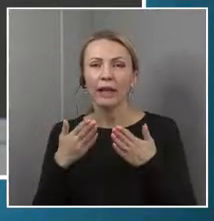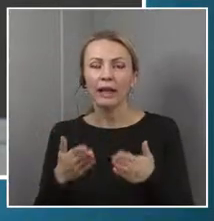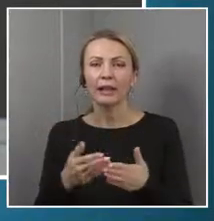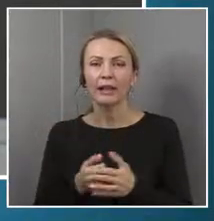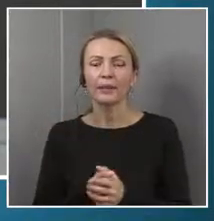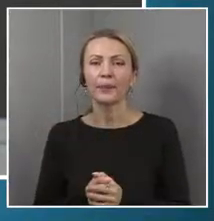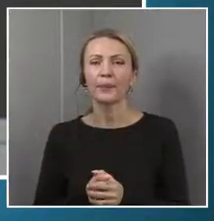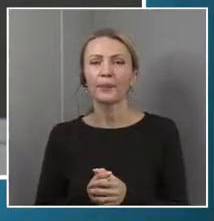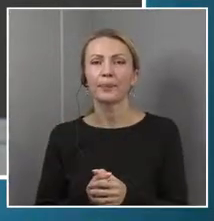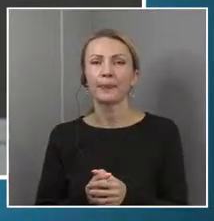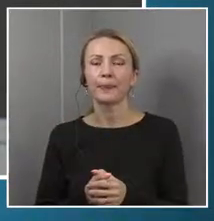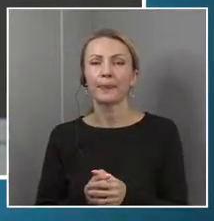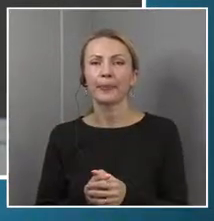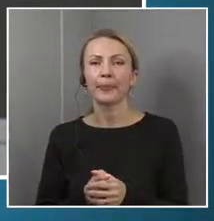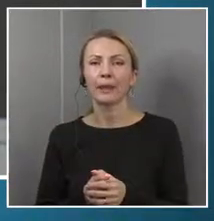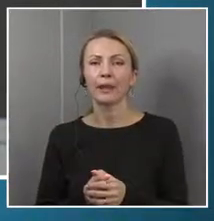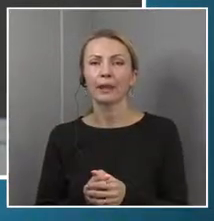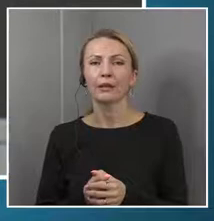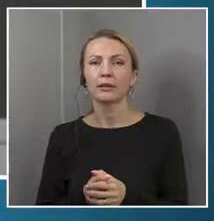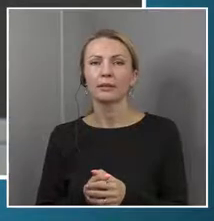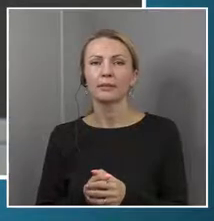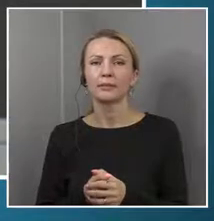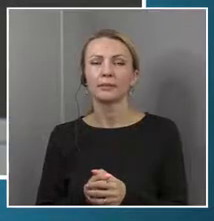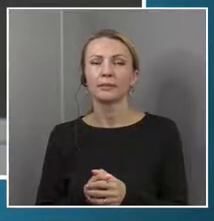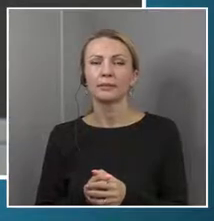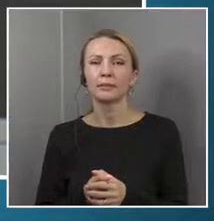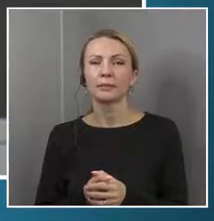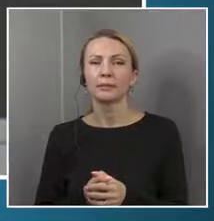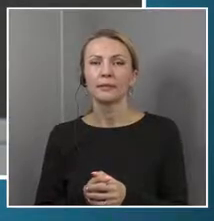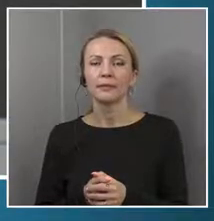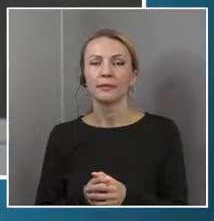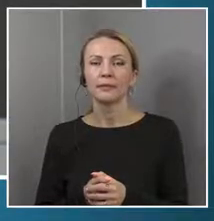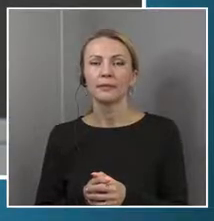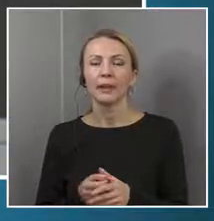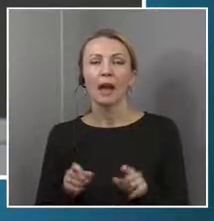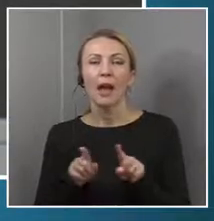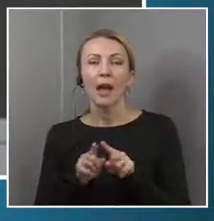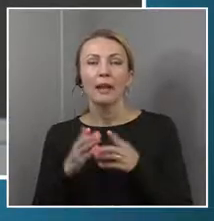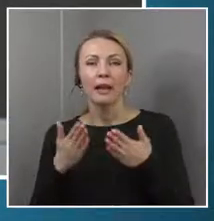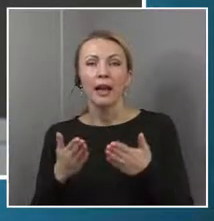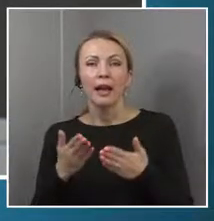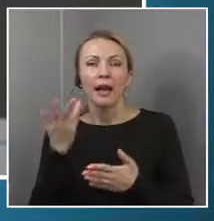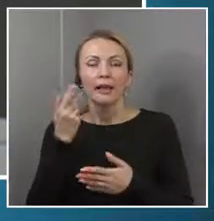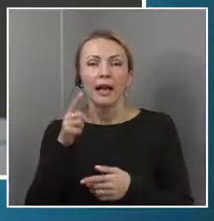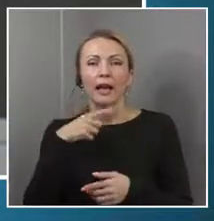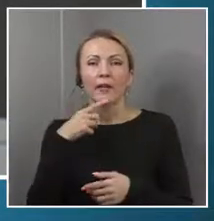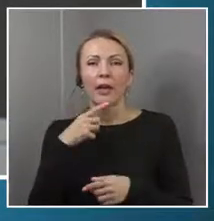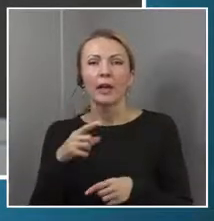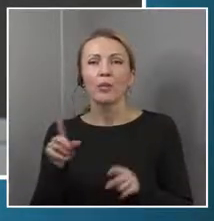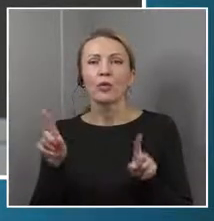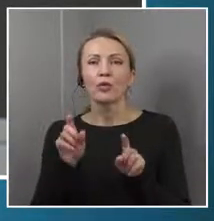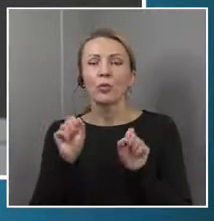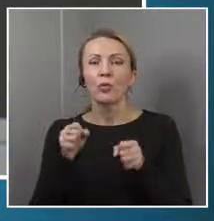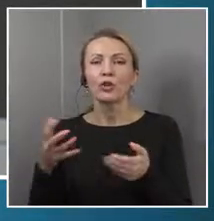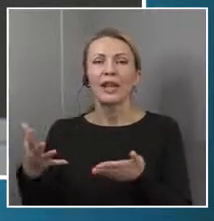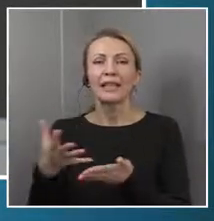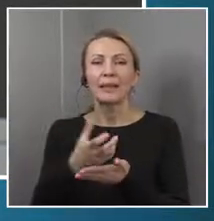when Kunstkameras appeared, the cameras of wonders, chambers of wonders, and chambers of art.